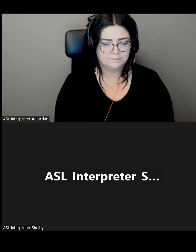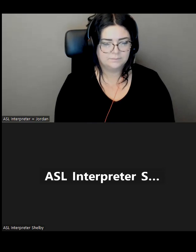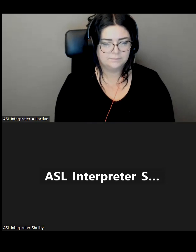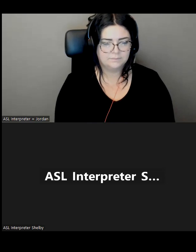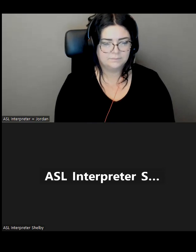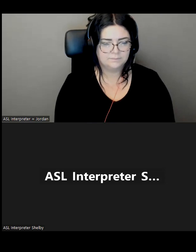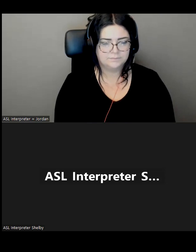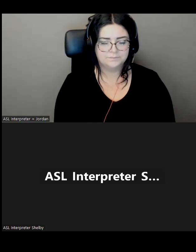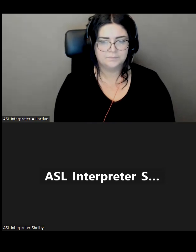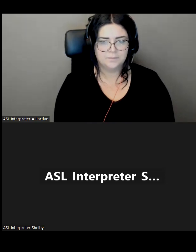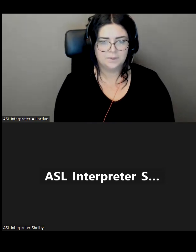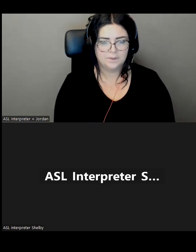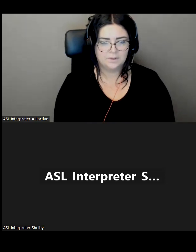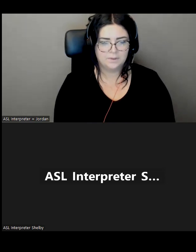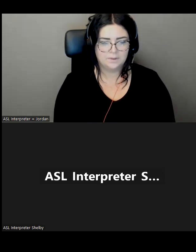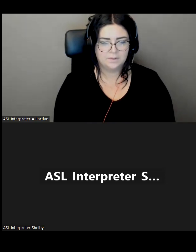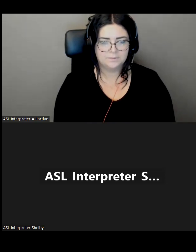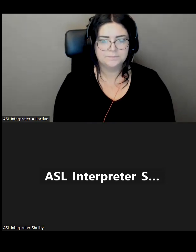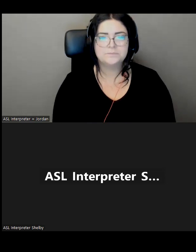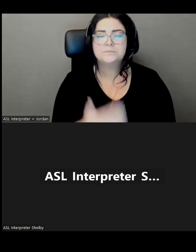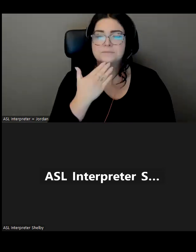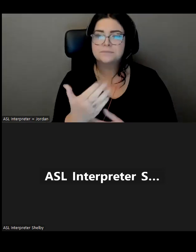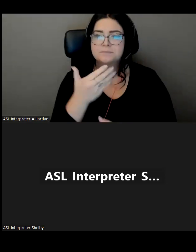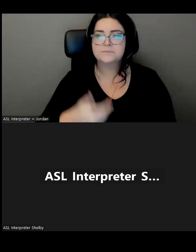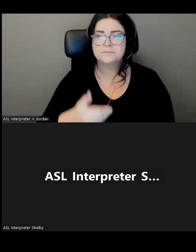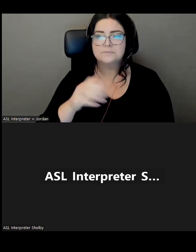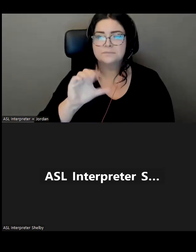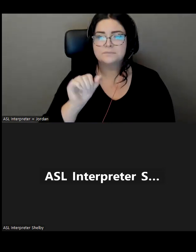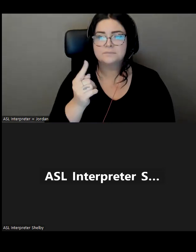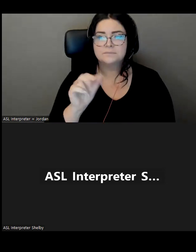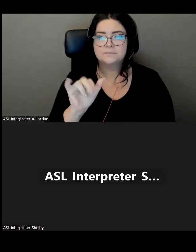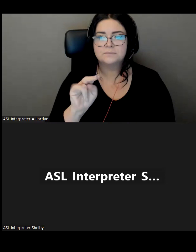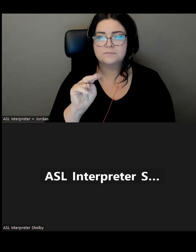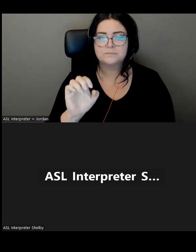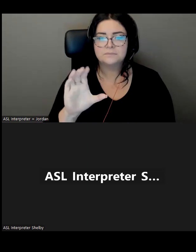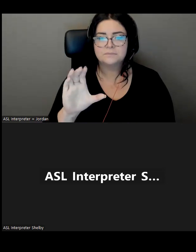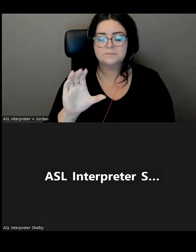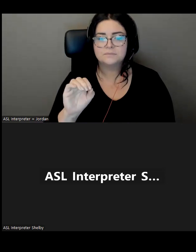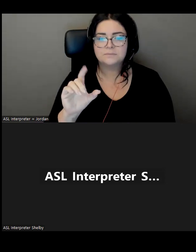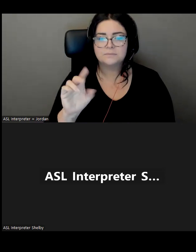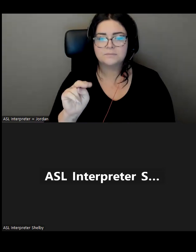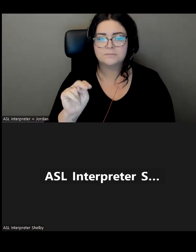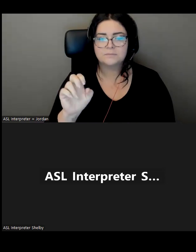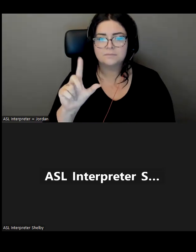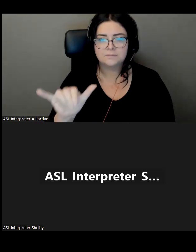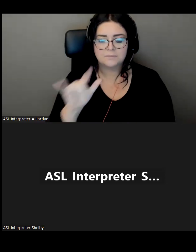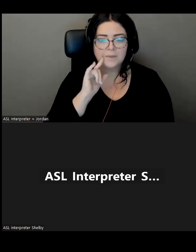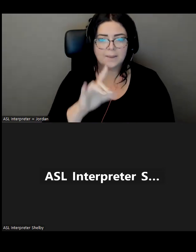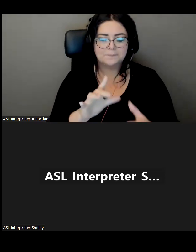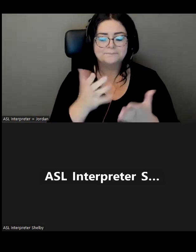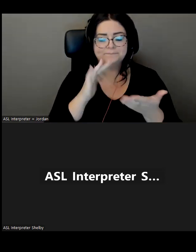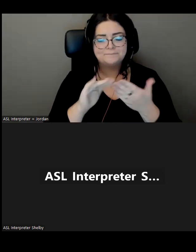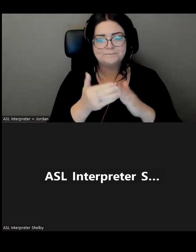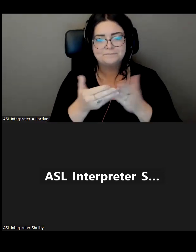Good morning, everybody. My name is Catherine Connolly, and I'm the Community Relations and Engagement Coordinator with Seniors NL.